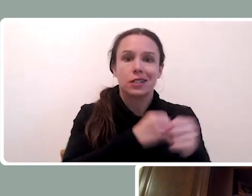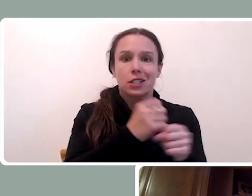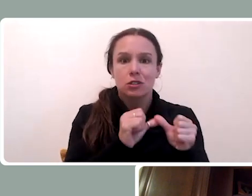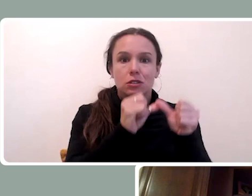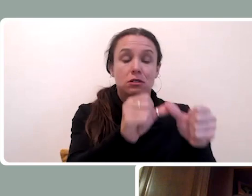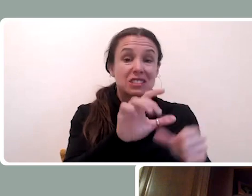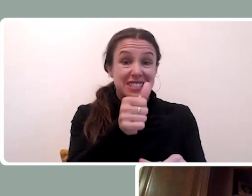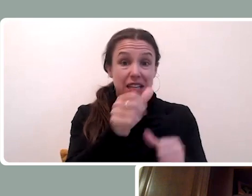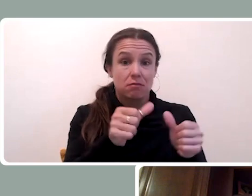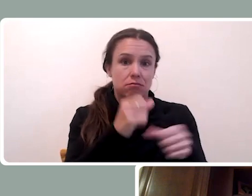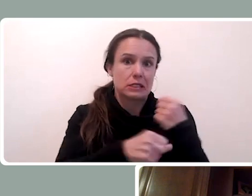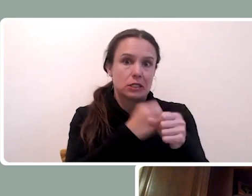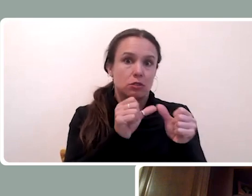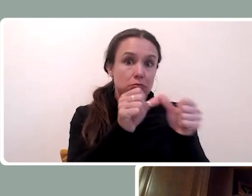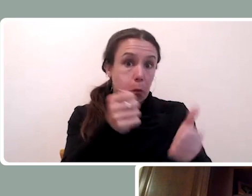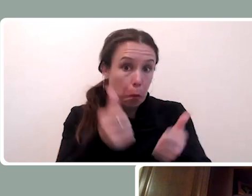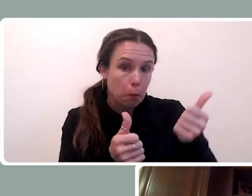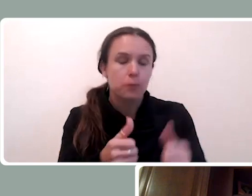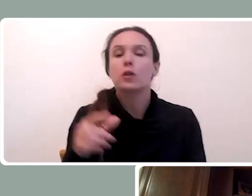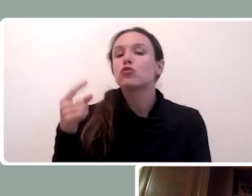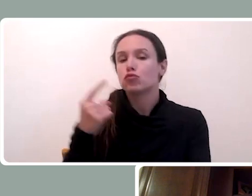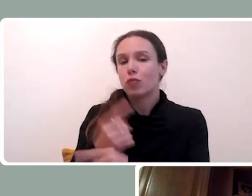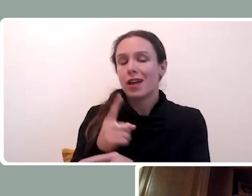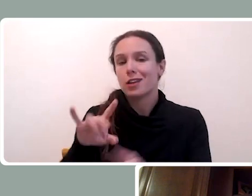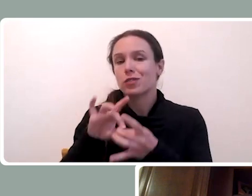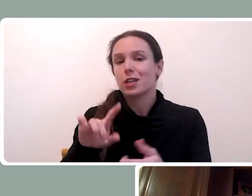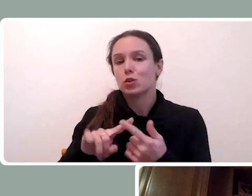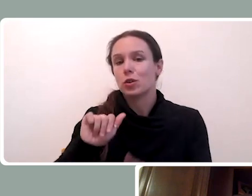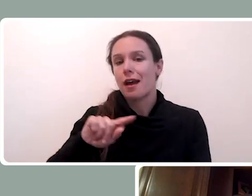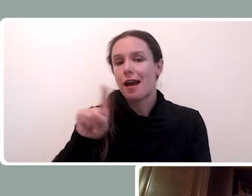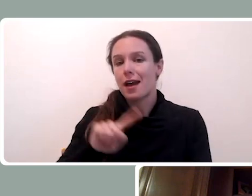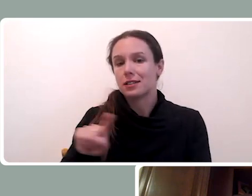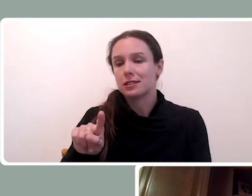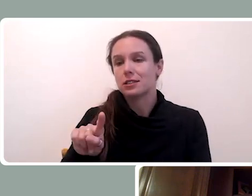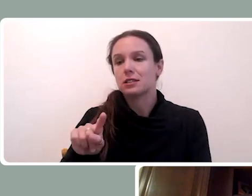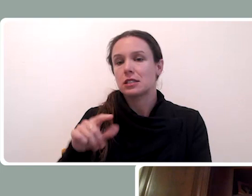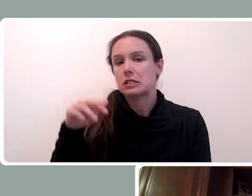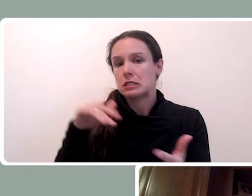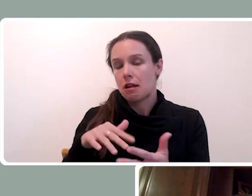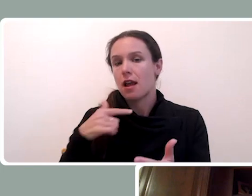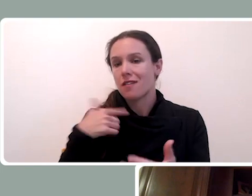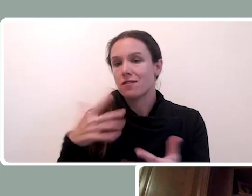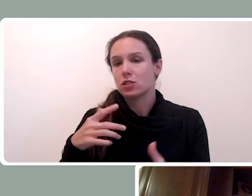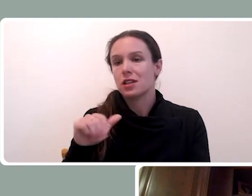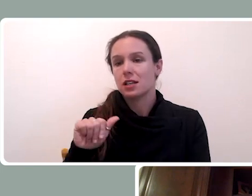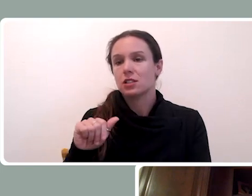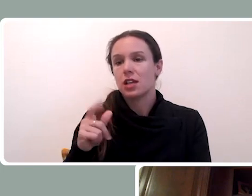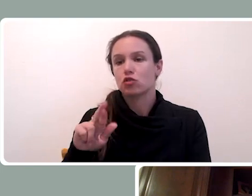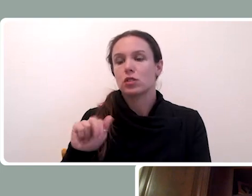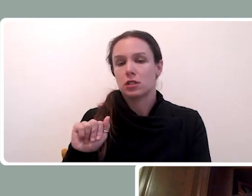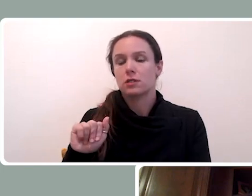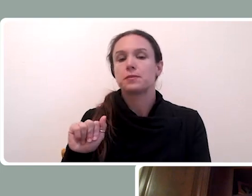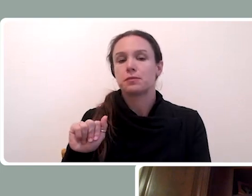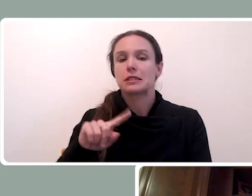Right. So this goes down to the ASTRA study I presented at the beginning of the talk. And that is actually yet